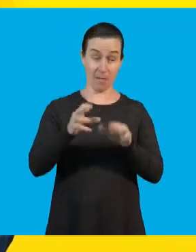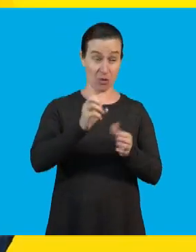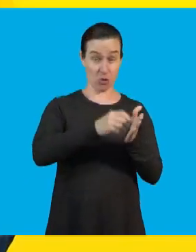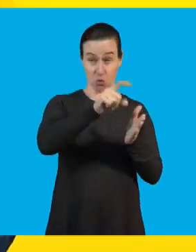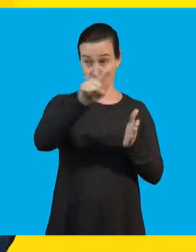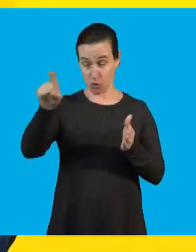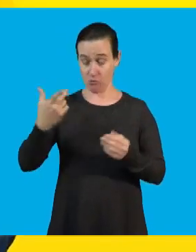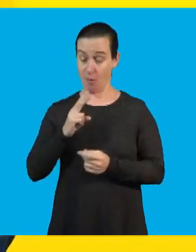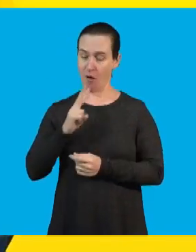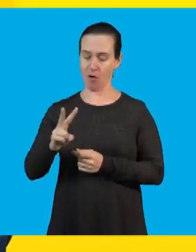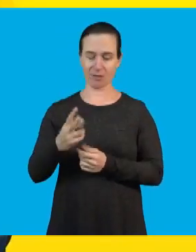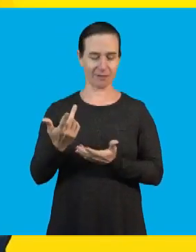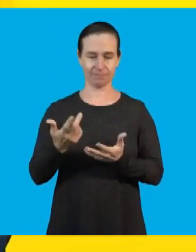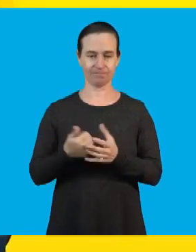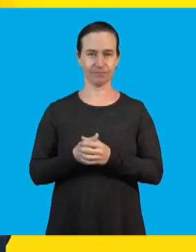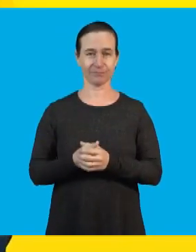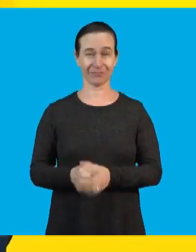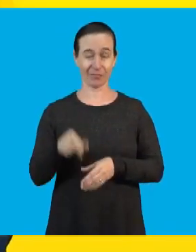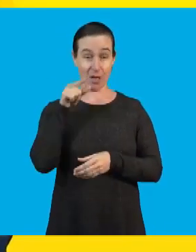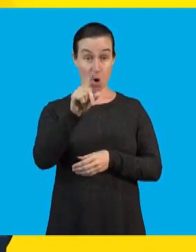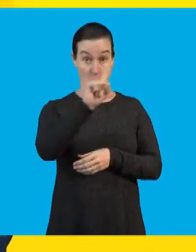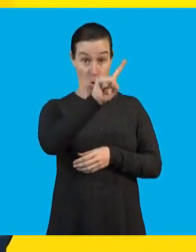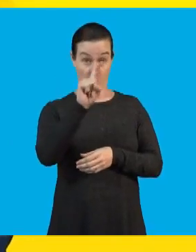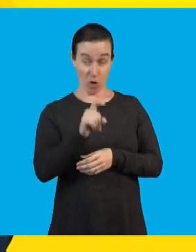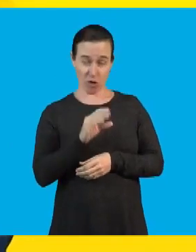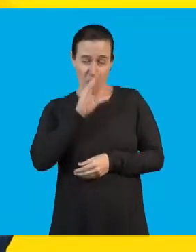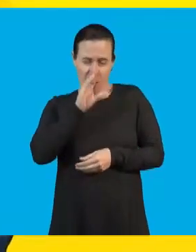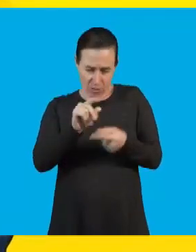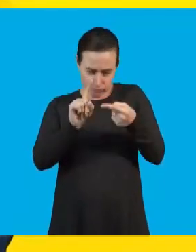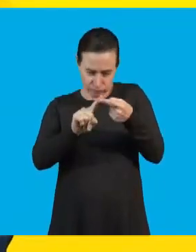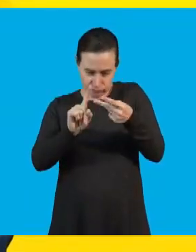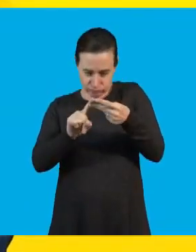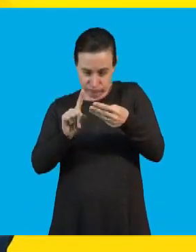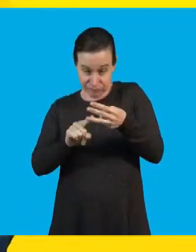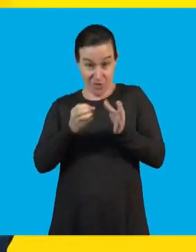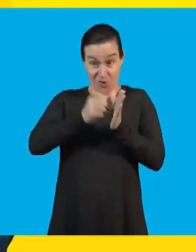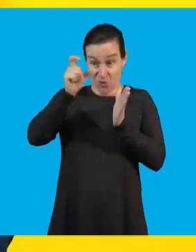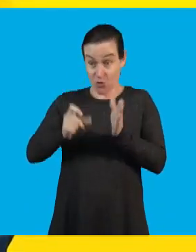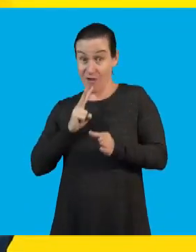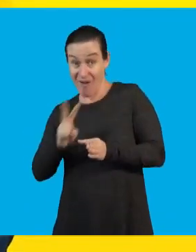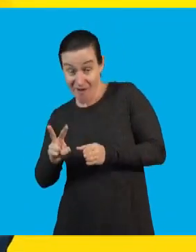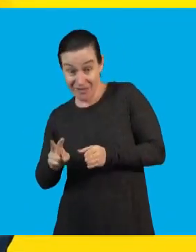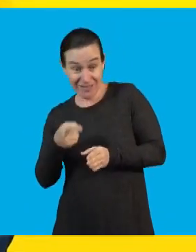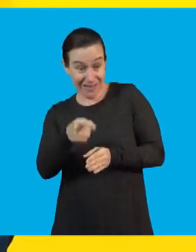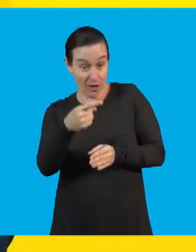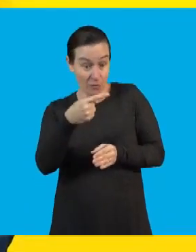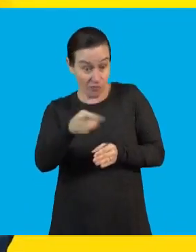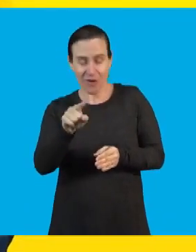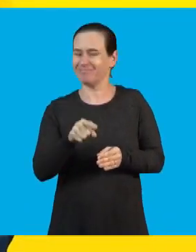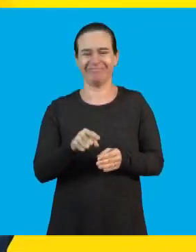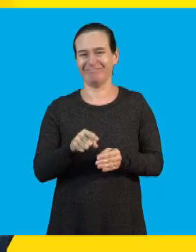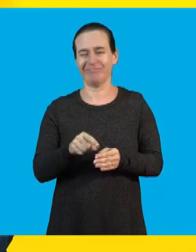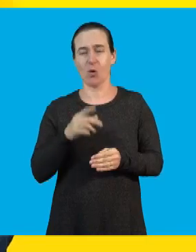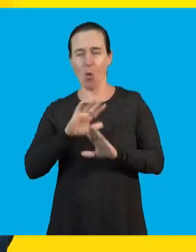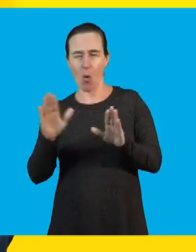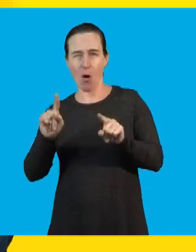answering a comprehension, they fail to respond to the scope of a question, all right? And they cannot interpret or